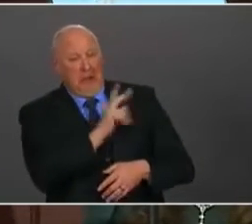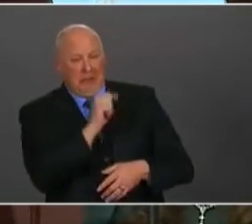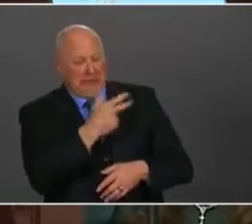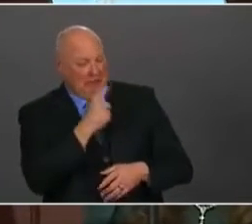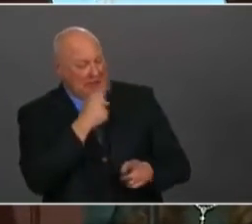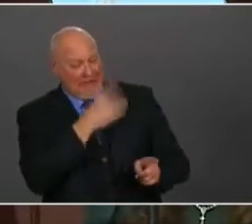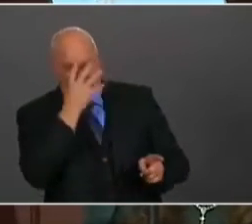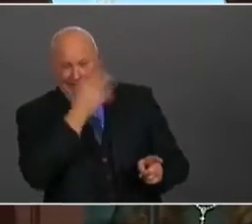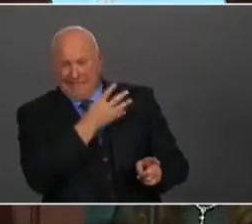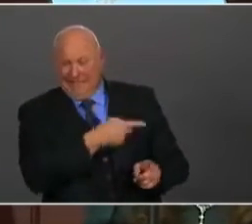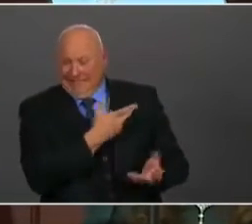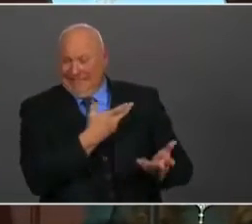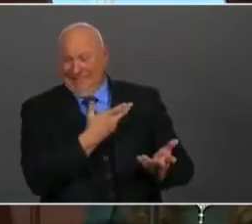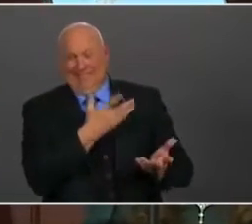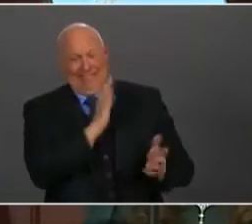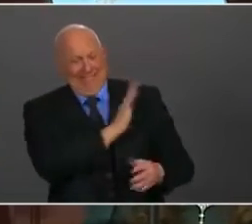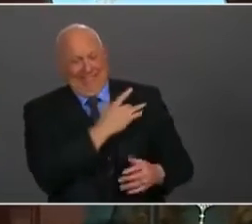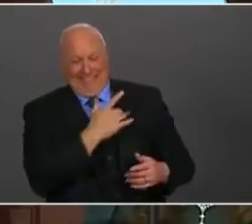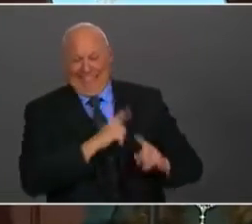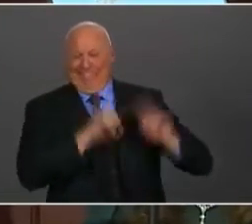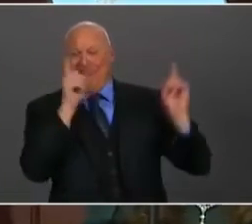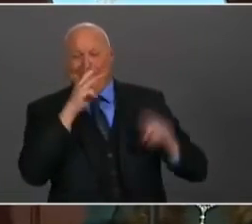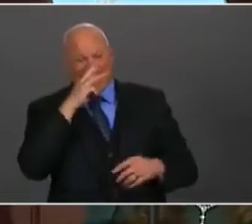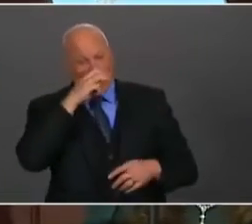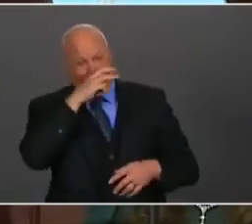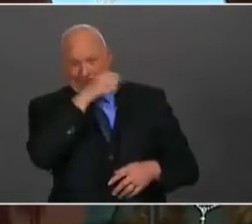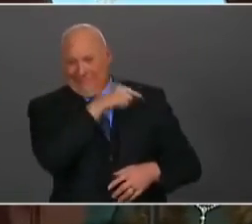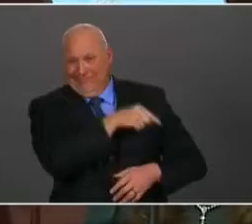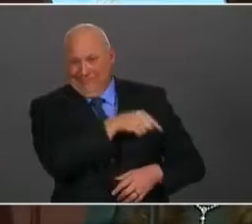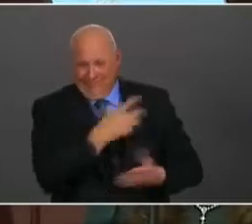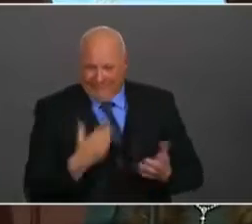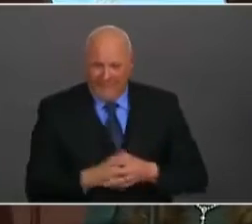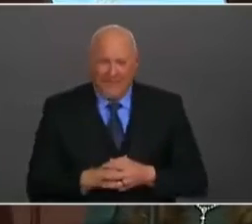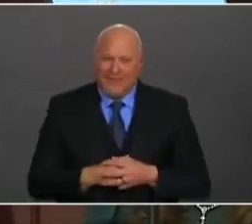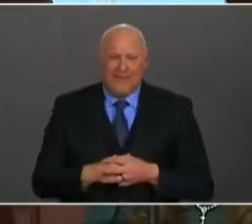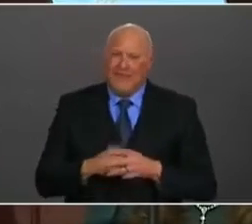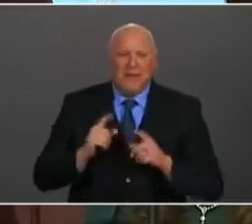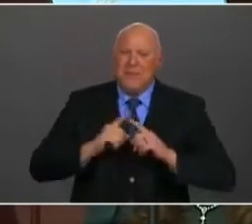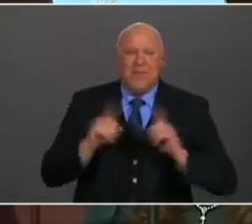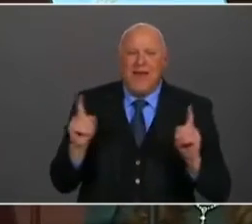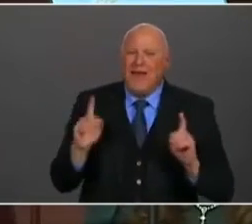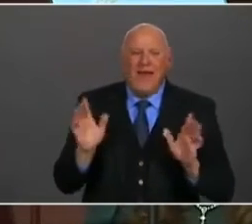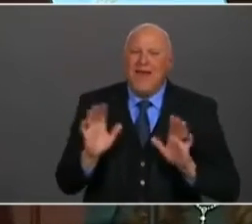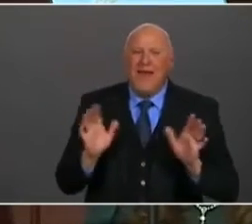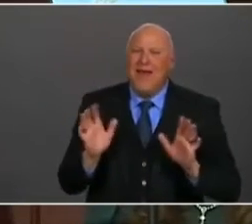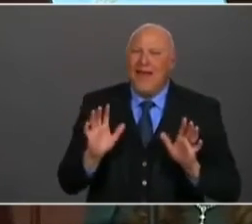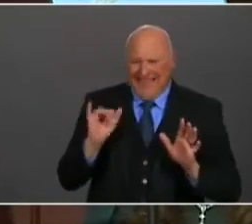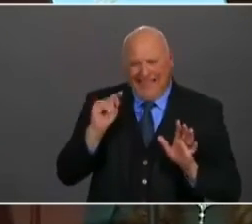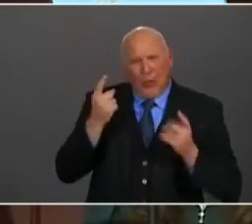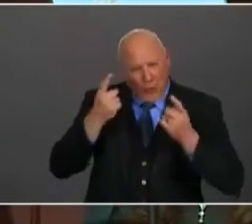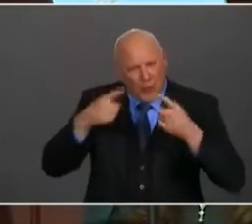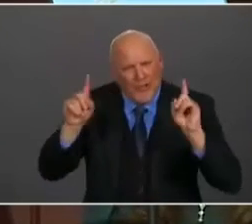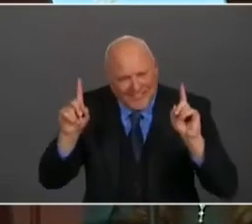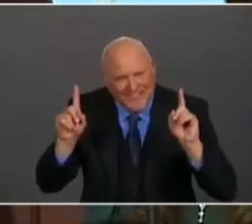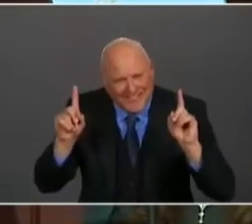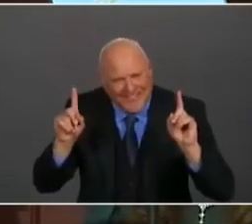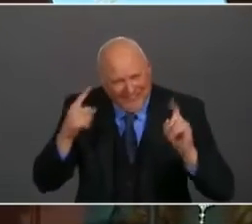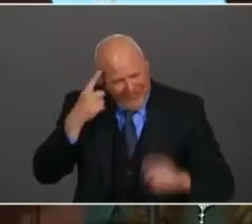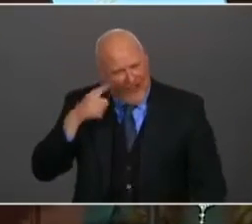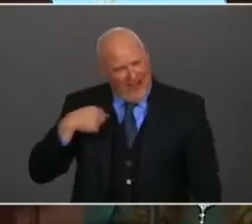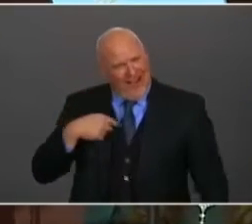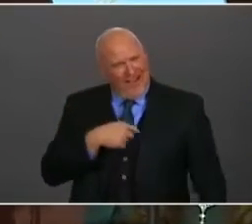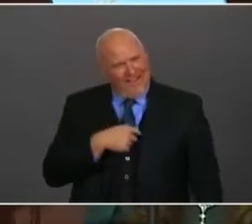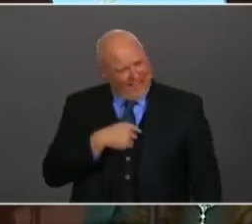Judge Learned Hand taught us, the spirit of liberty is the spirit that is not too sure it is right. We may